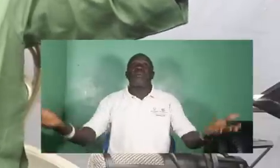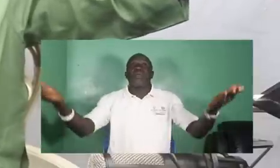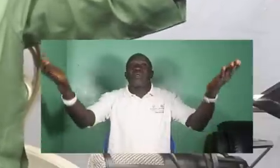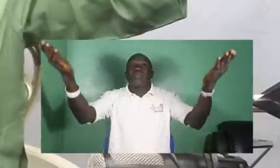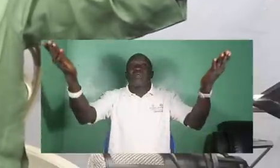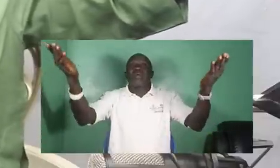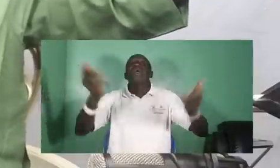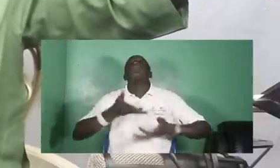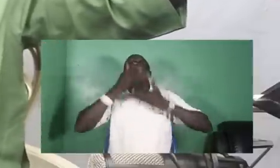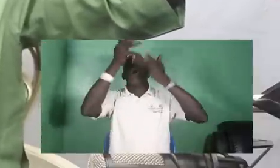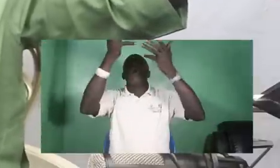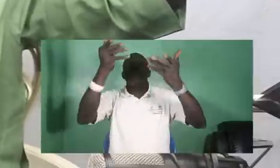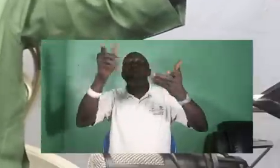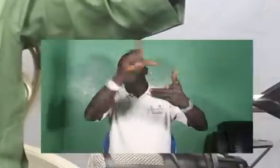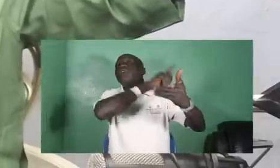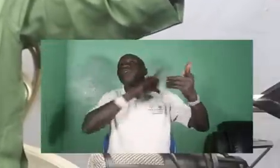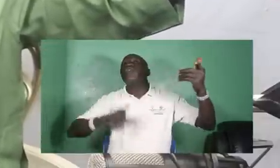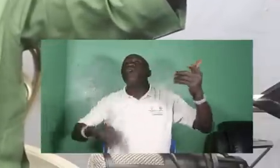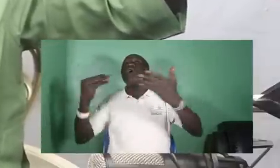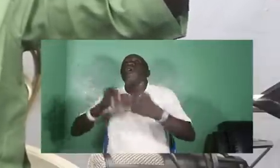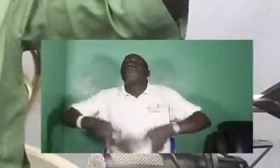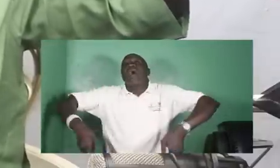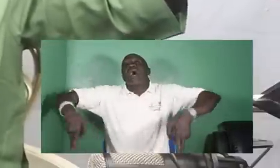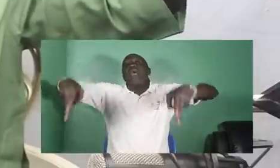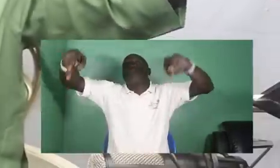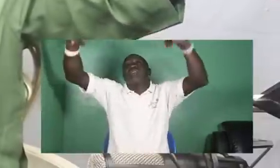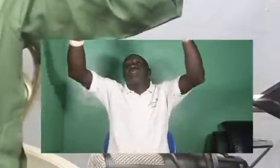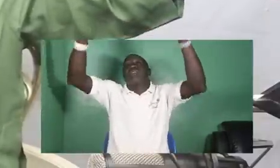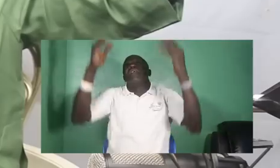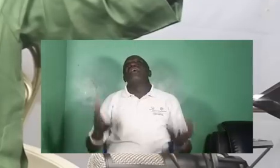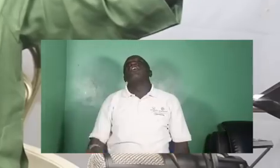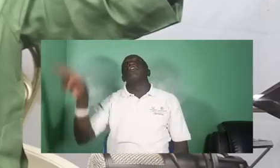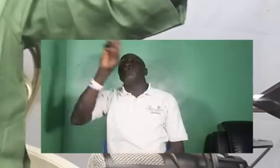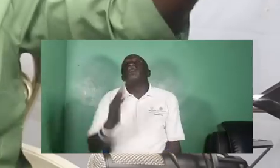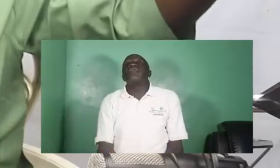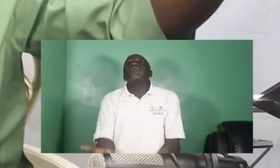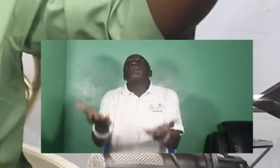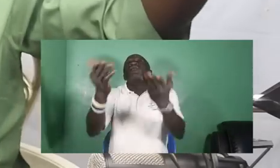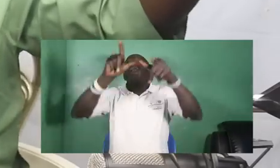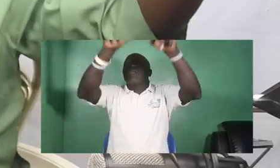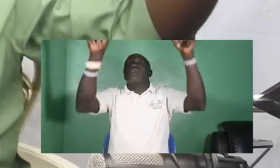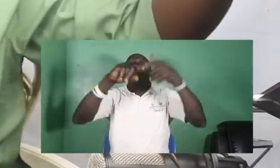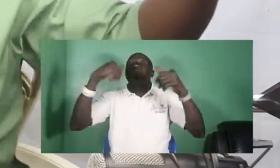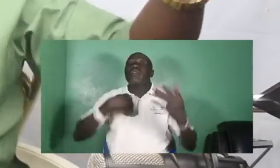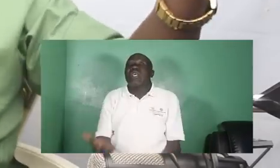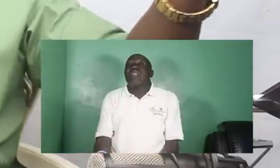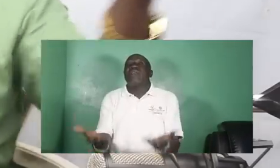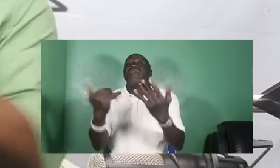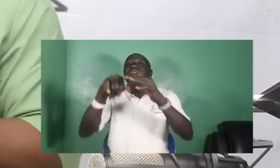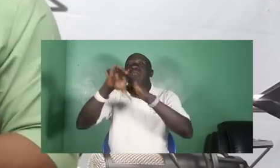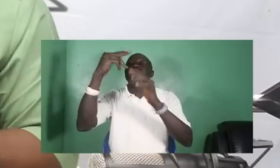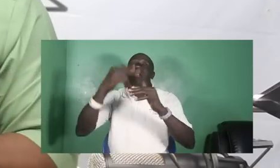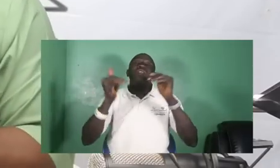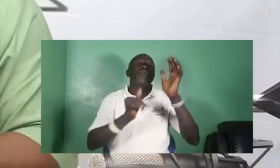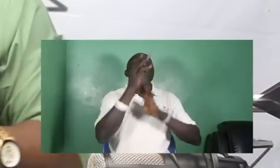Lift up your hands. You will see shall. Olorun igbega o. God of living. Ki igbega re wa aye mi kan. Locate me with salvation. Oya adua.